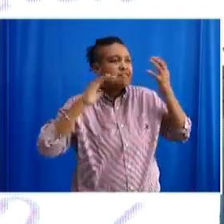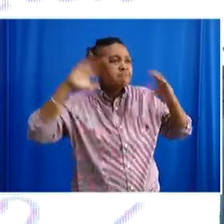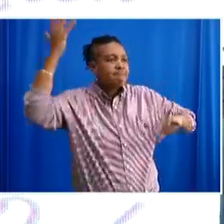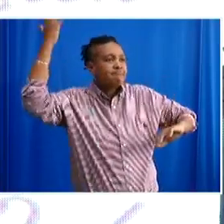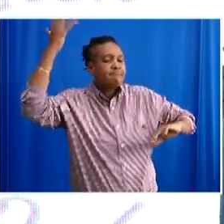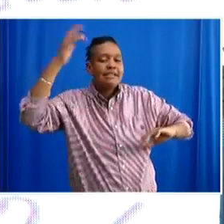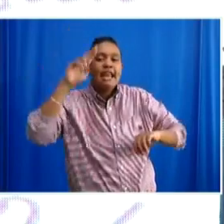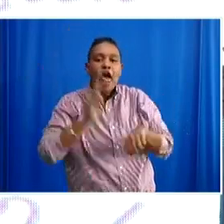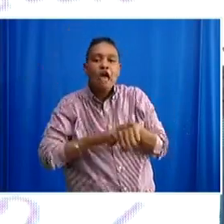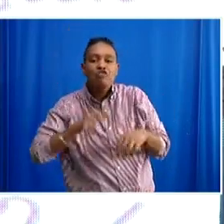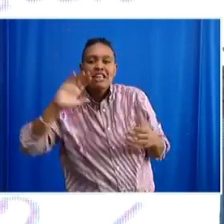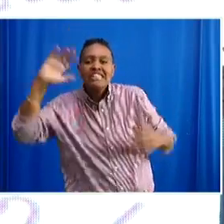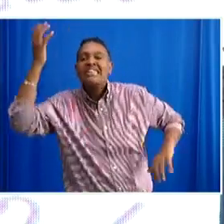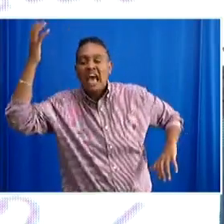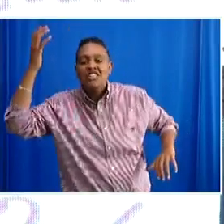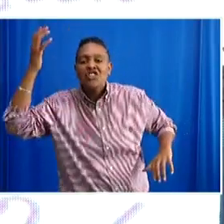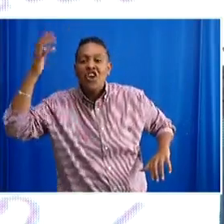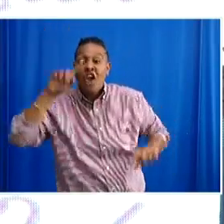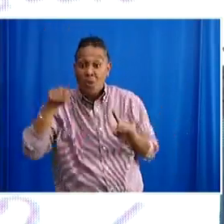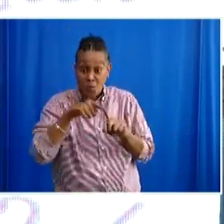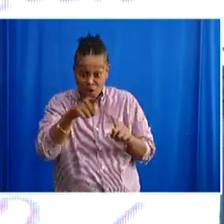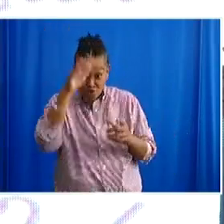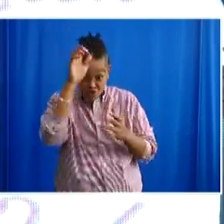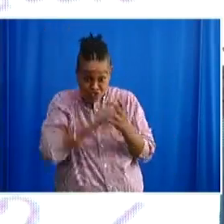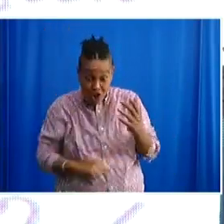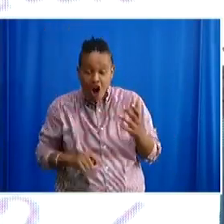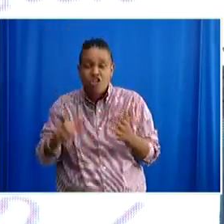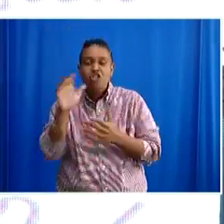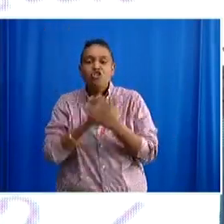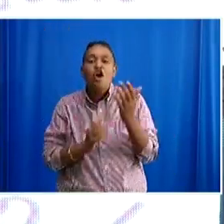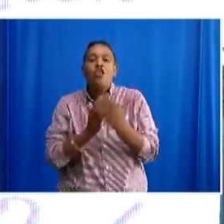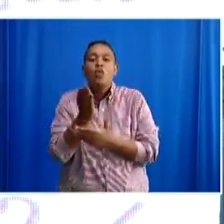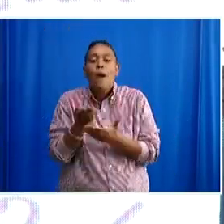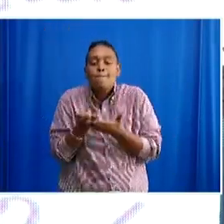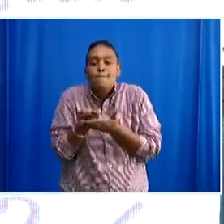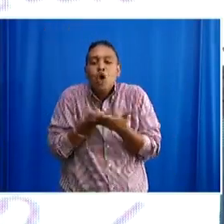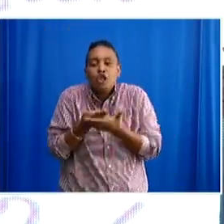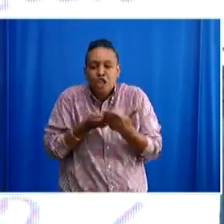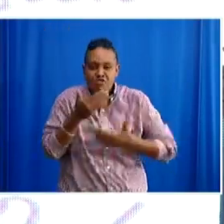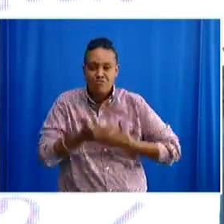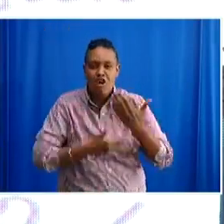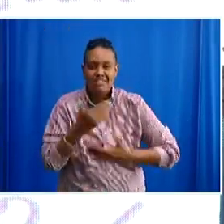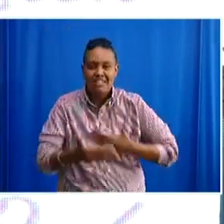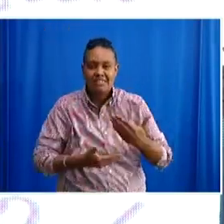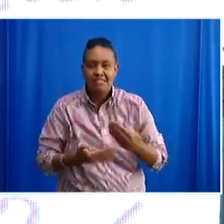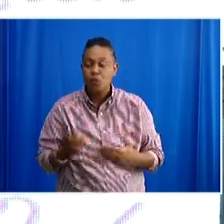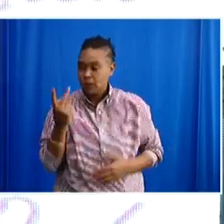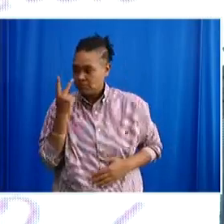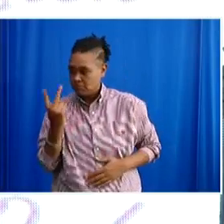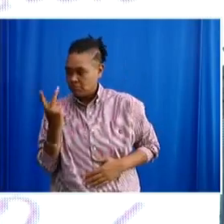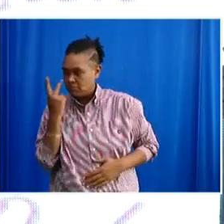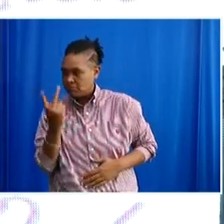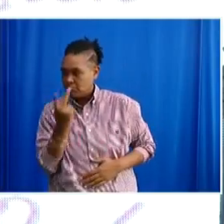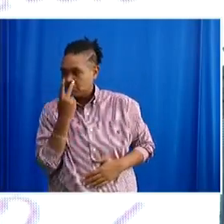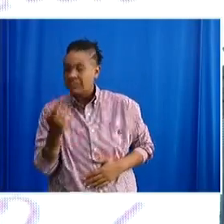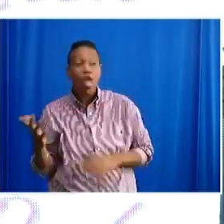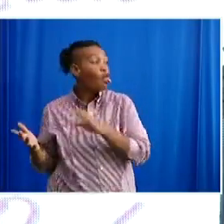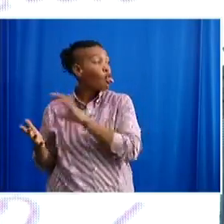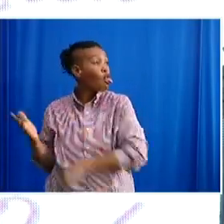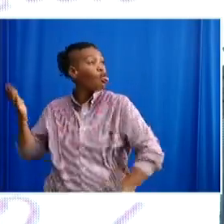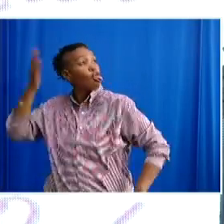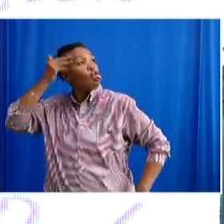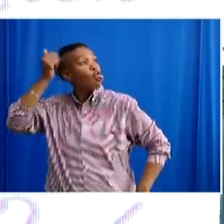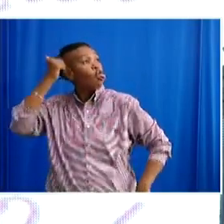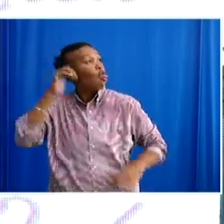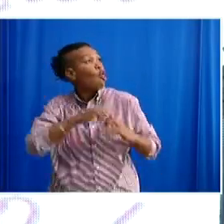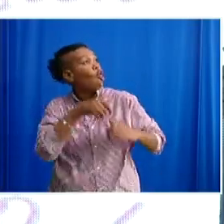it down through a budgetary process. So there's transparency on the drawdown itself and